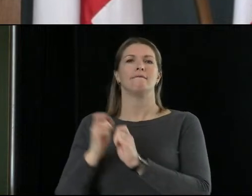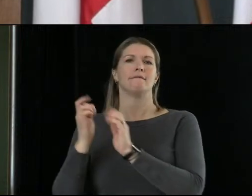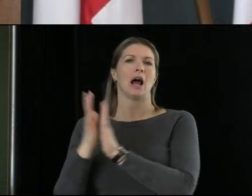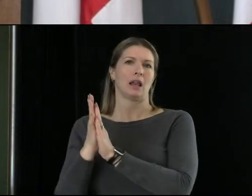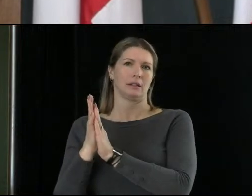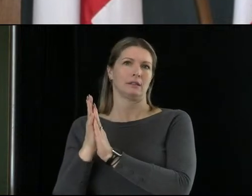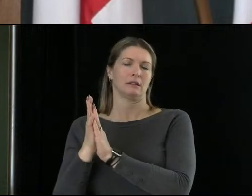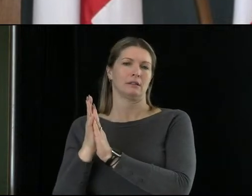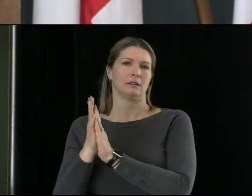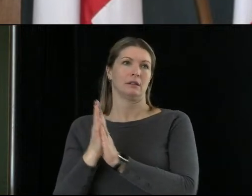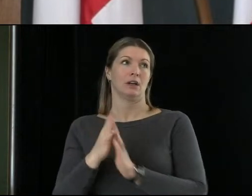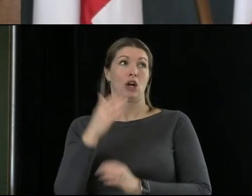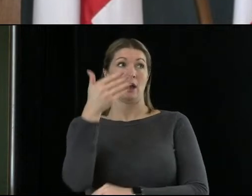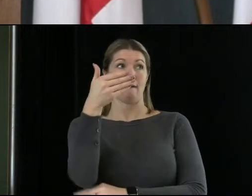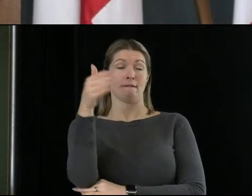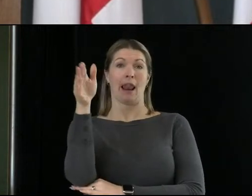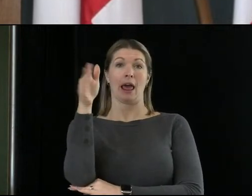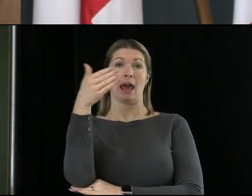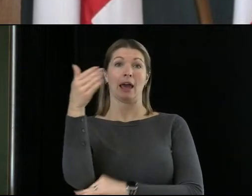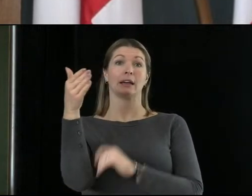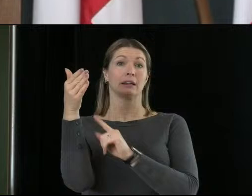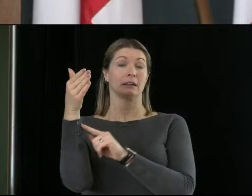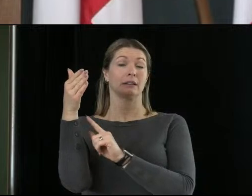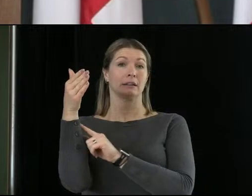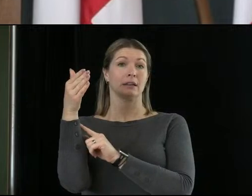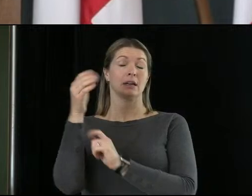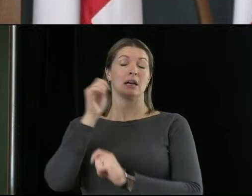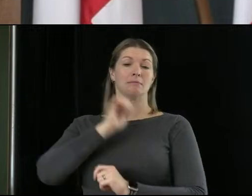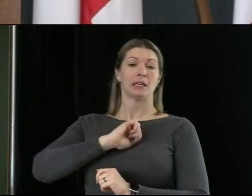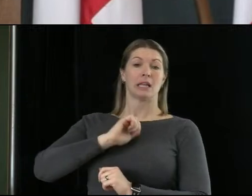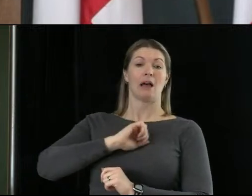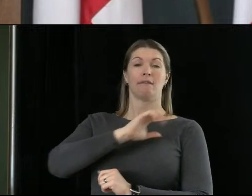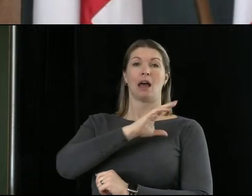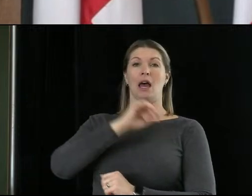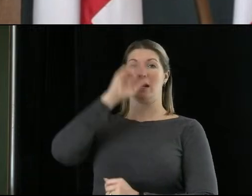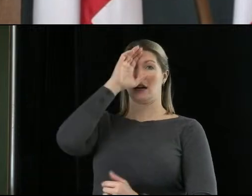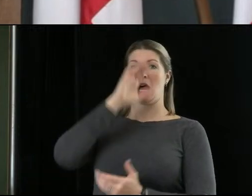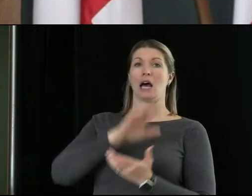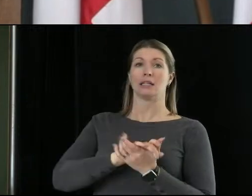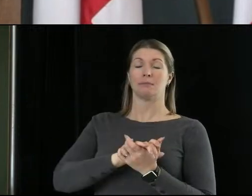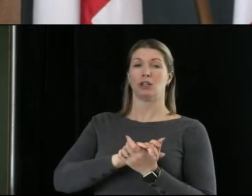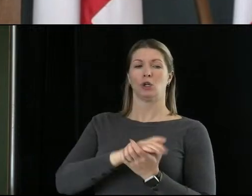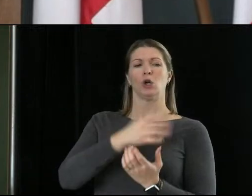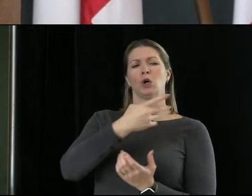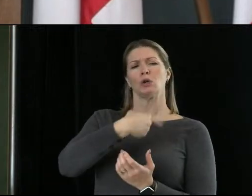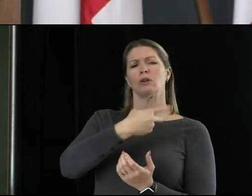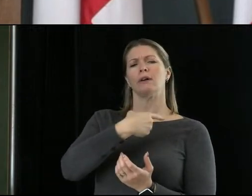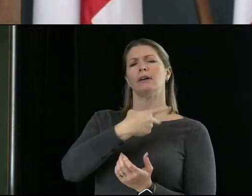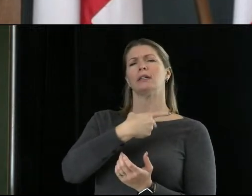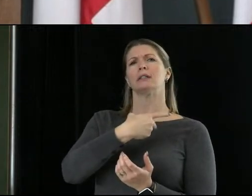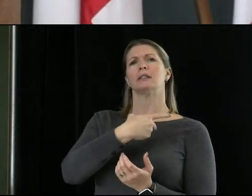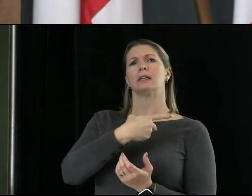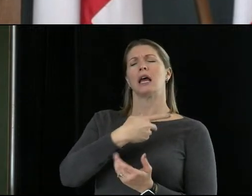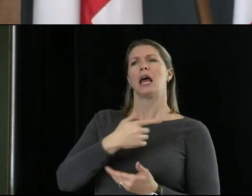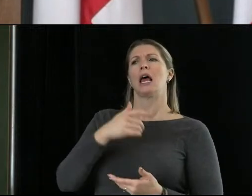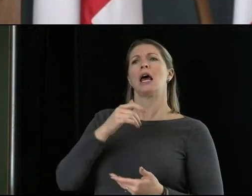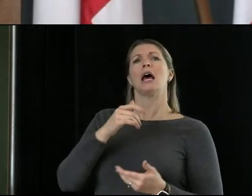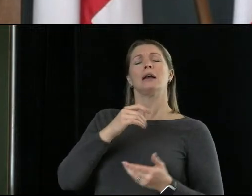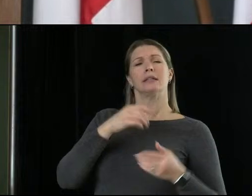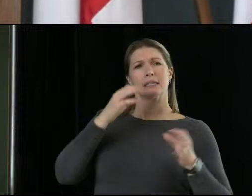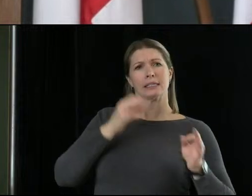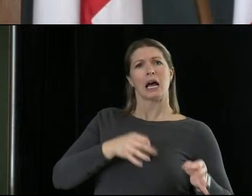brought about by myself and my husband Philip, along with all the help and assistance of Mr. David